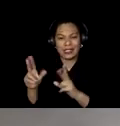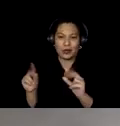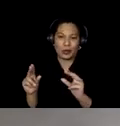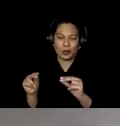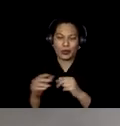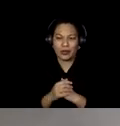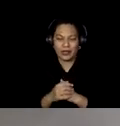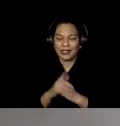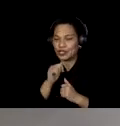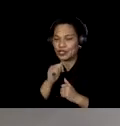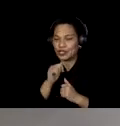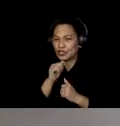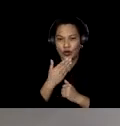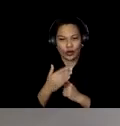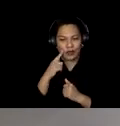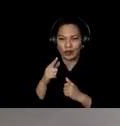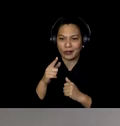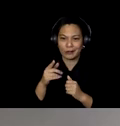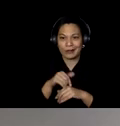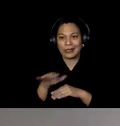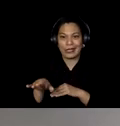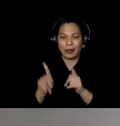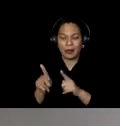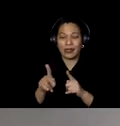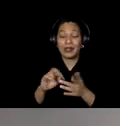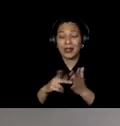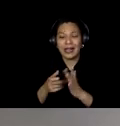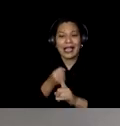like a good place to send people. So that hurts